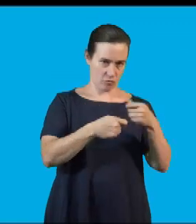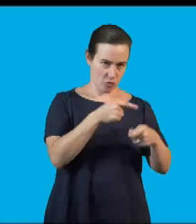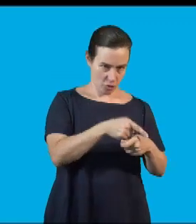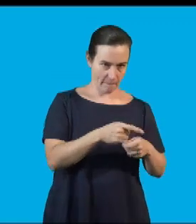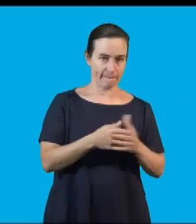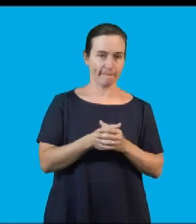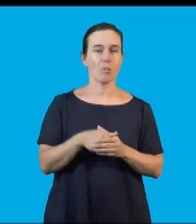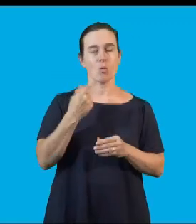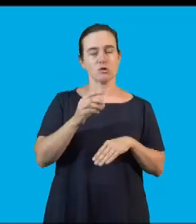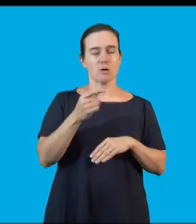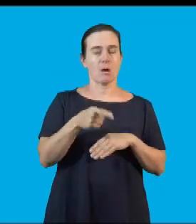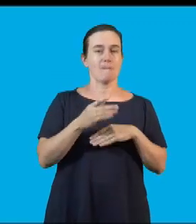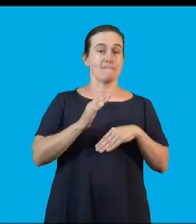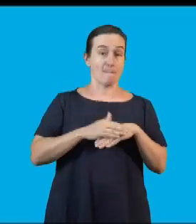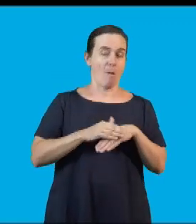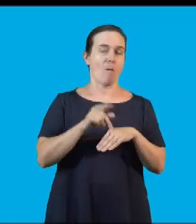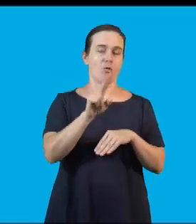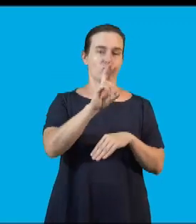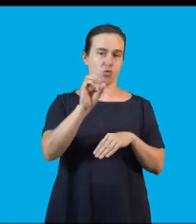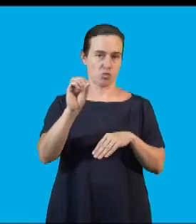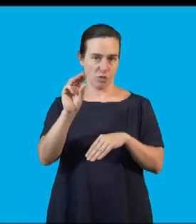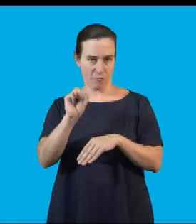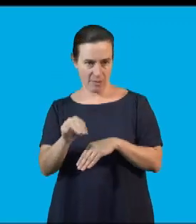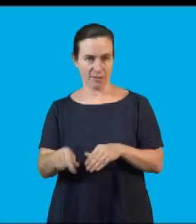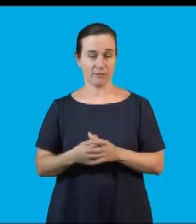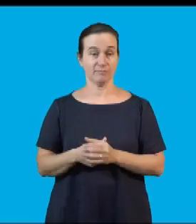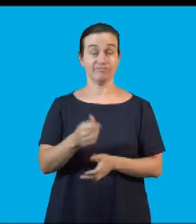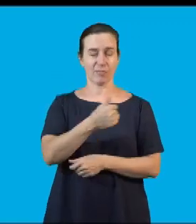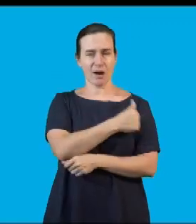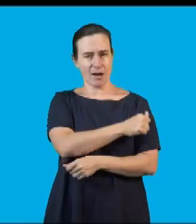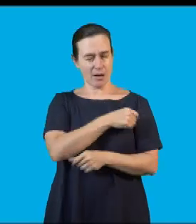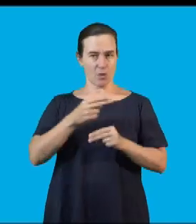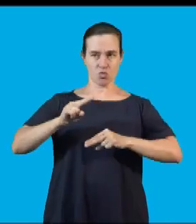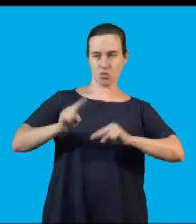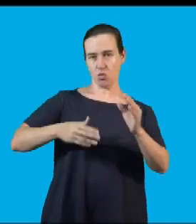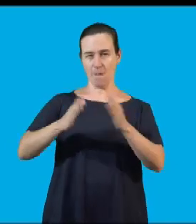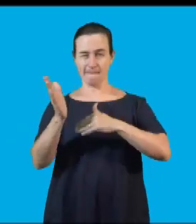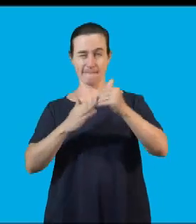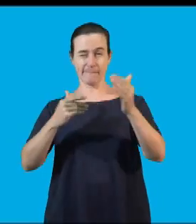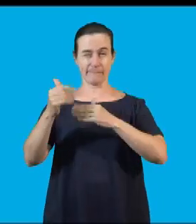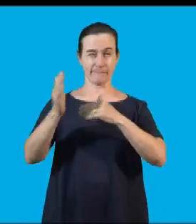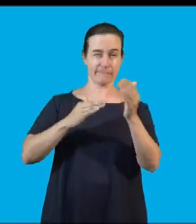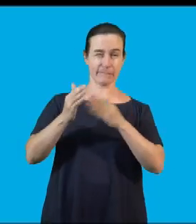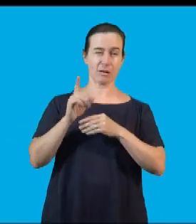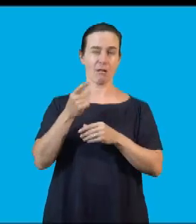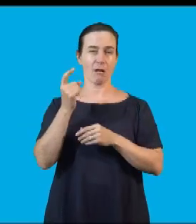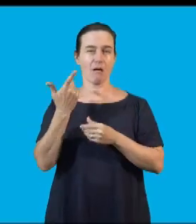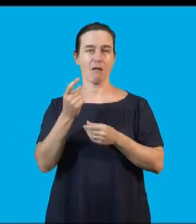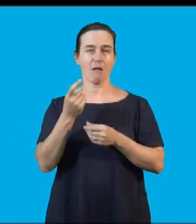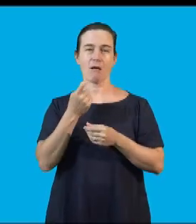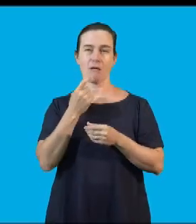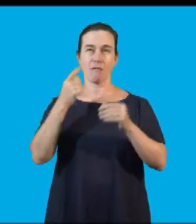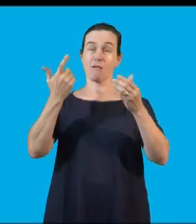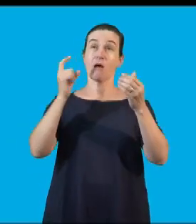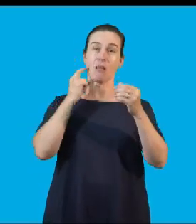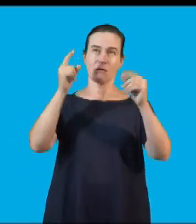grocery store, which is a further 200 meters. The clinic is a modern building with large glass windows. It